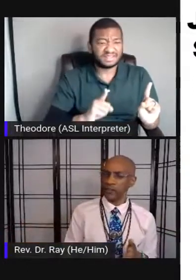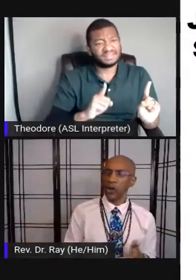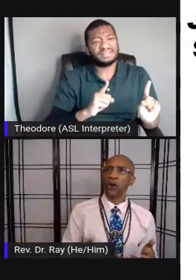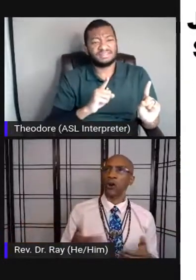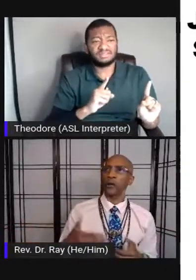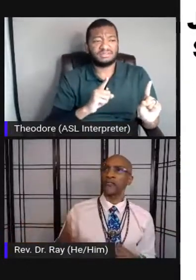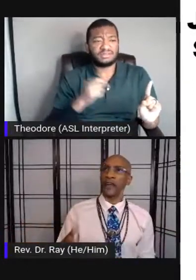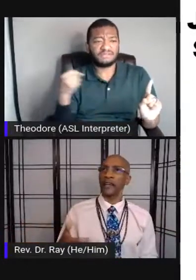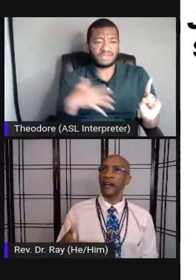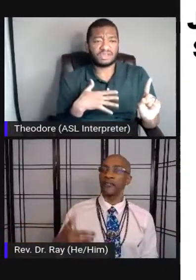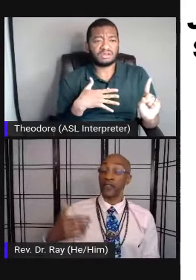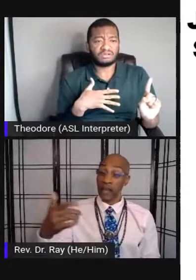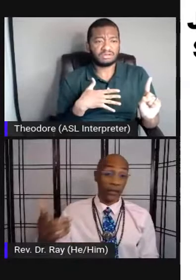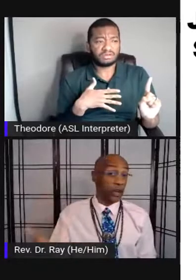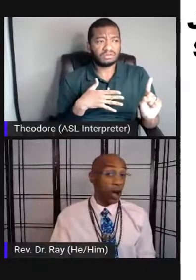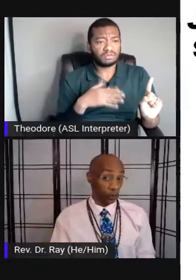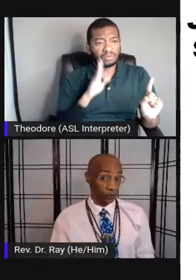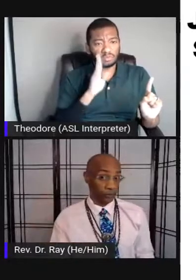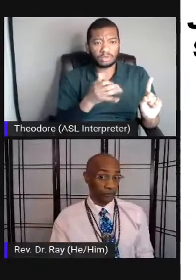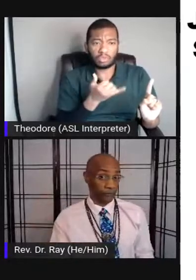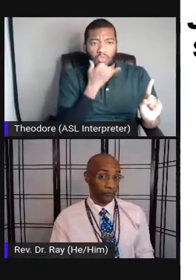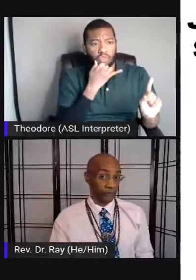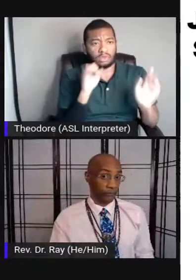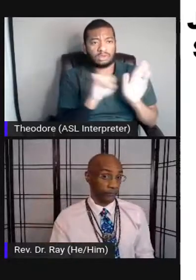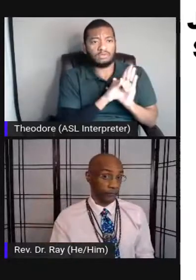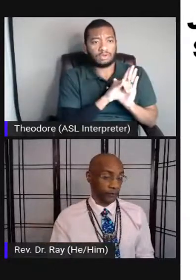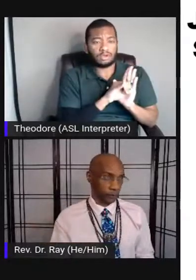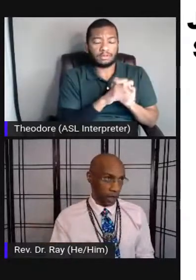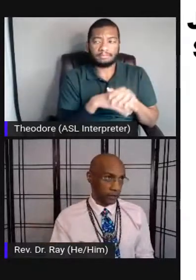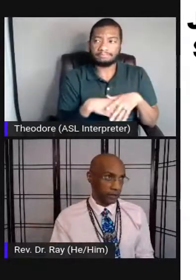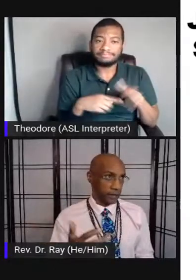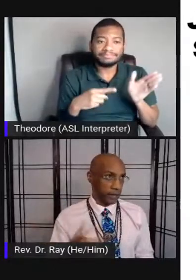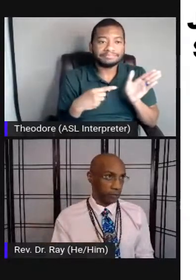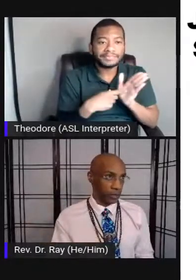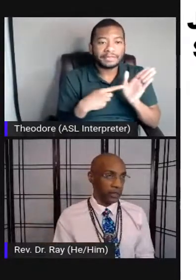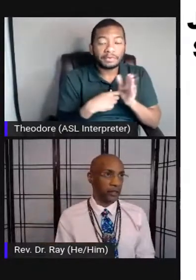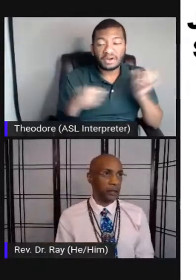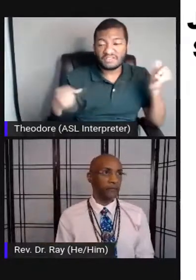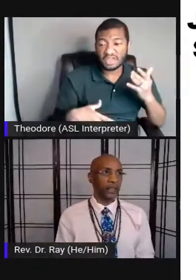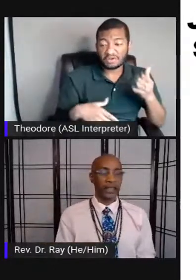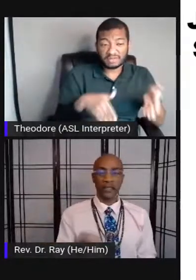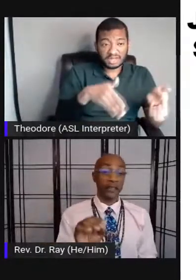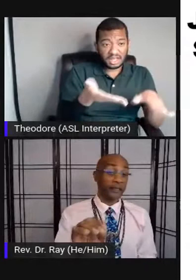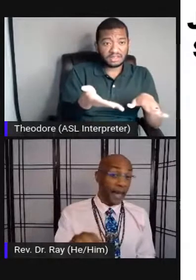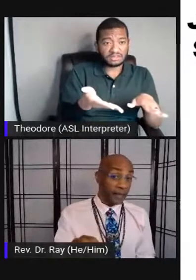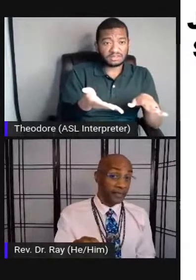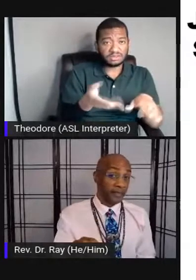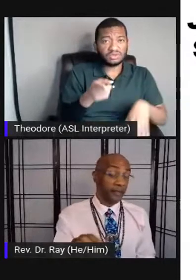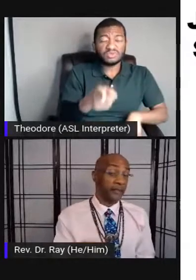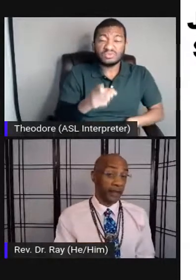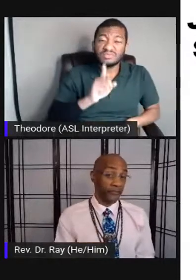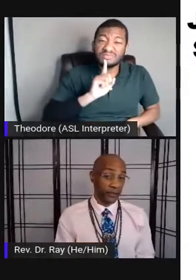afraid of? Or are we afraid of the unknown? Pause and take that in, breathe. Is it